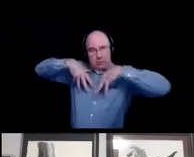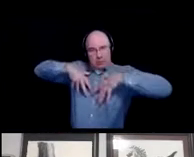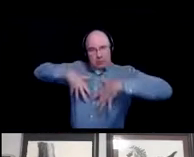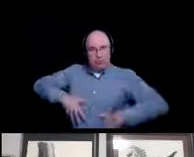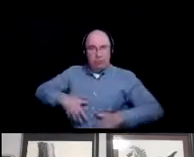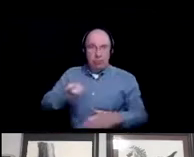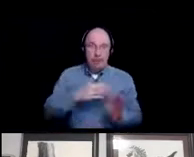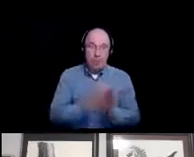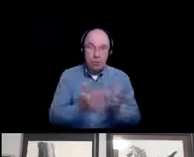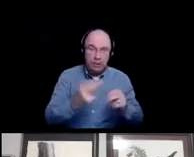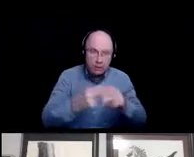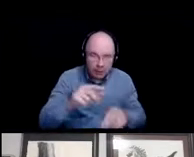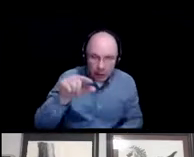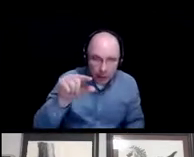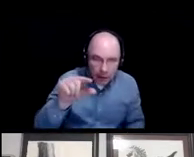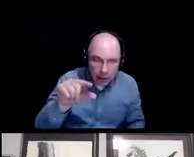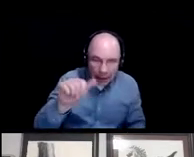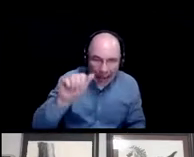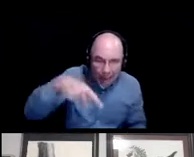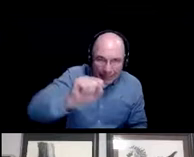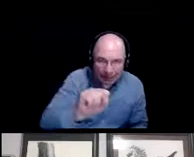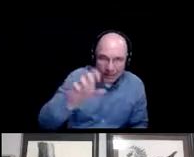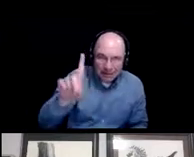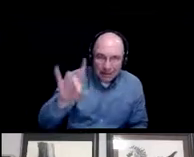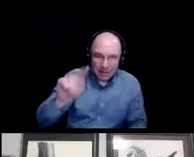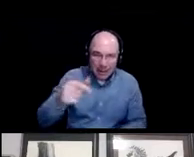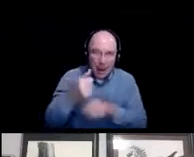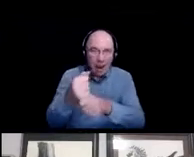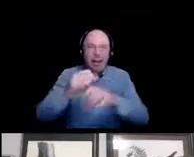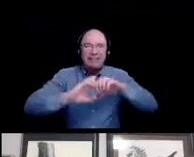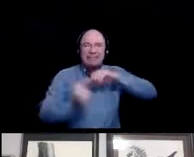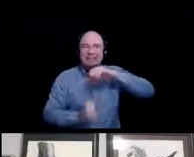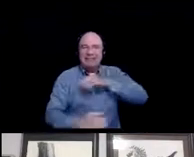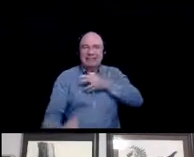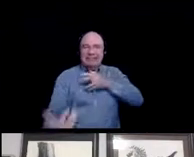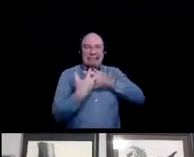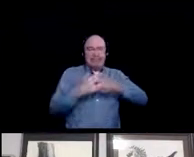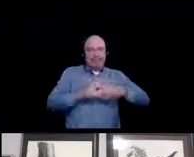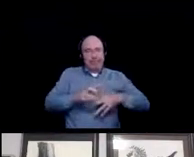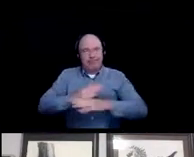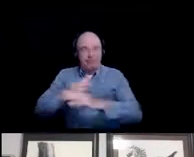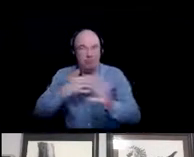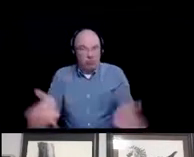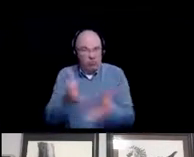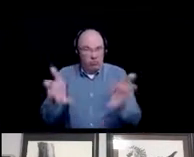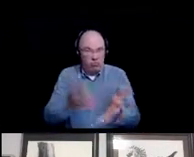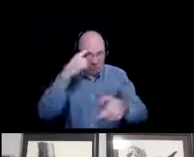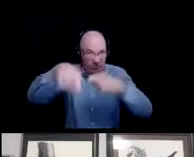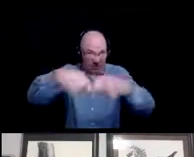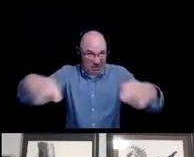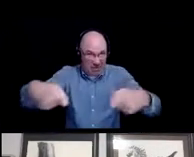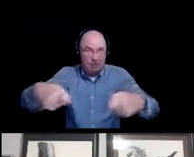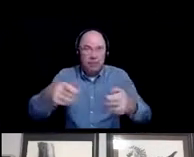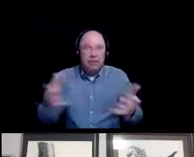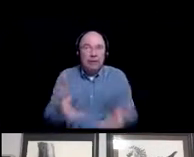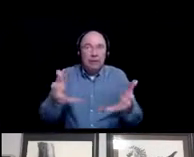Diet. And that is actually designed to heal intestinal permeability. And so guys, I want to encourage you to wrap this up.